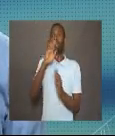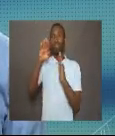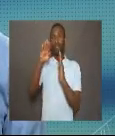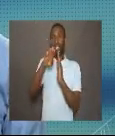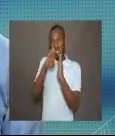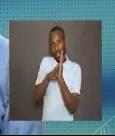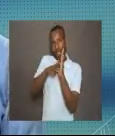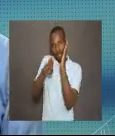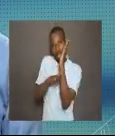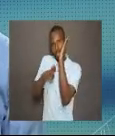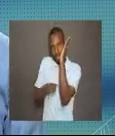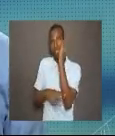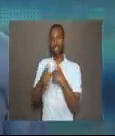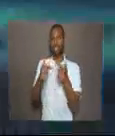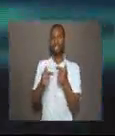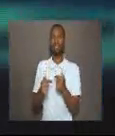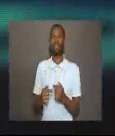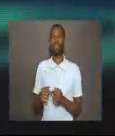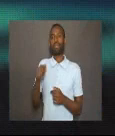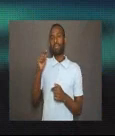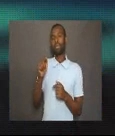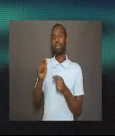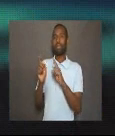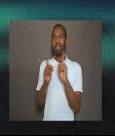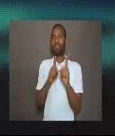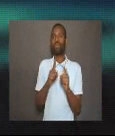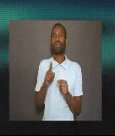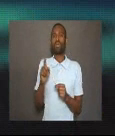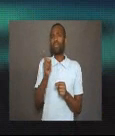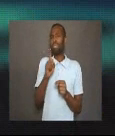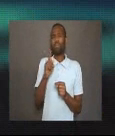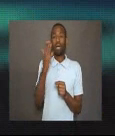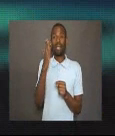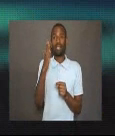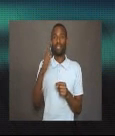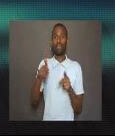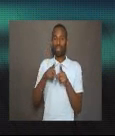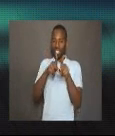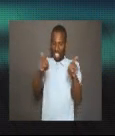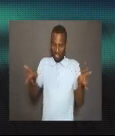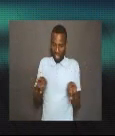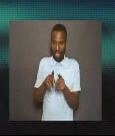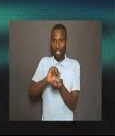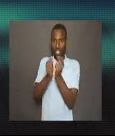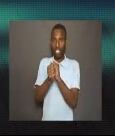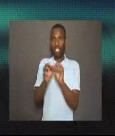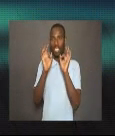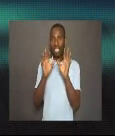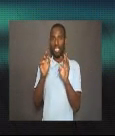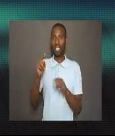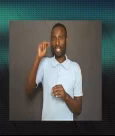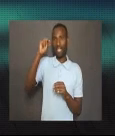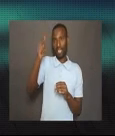gas has decreased. Assuming there is no change of phase for the